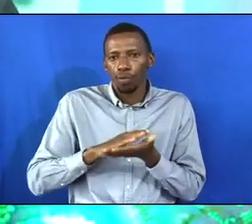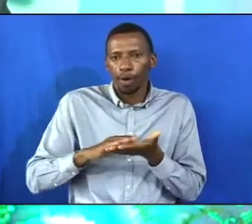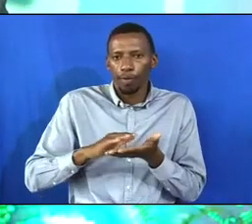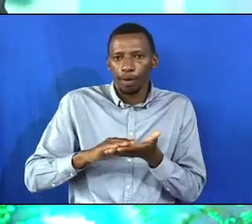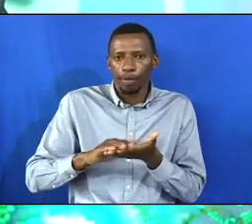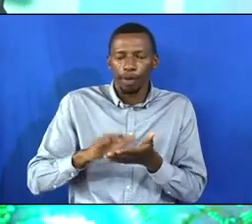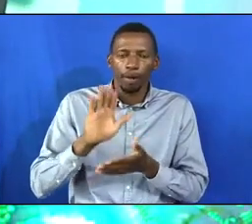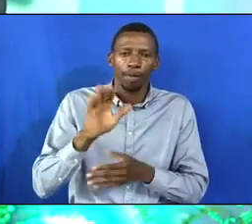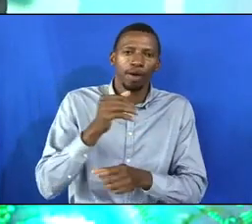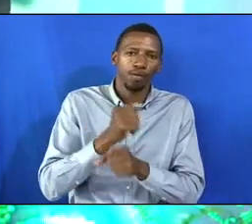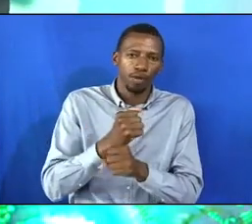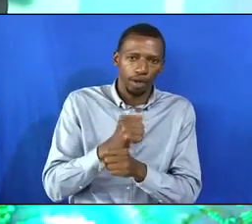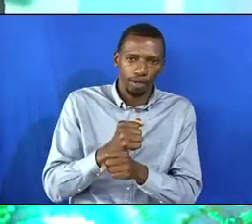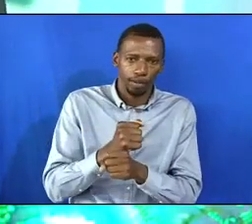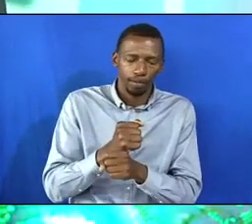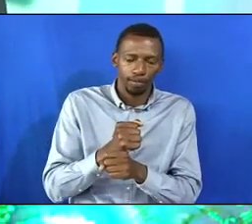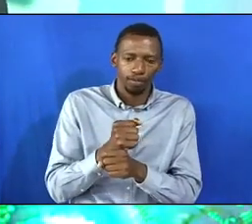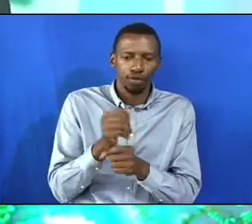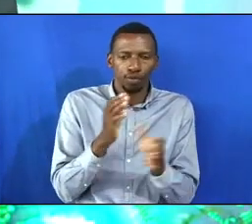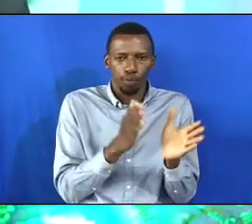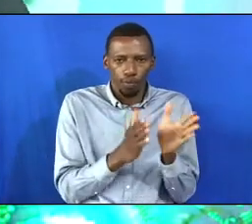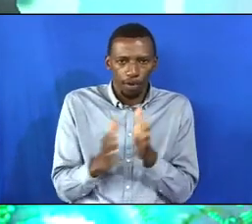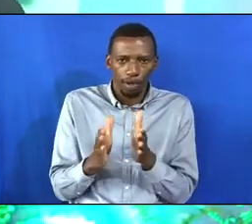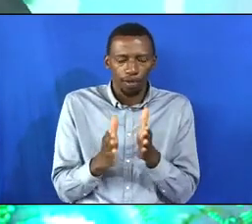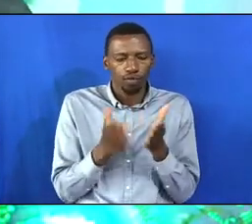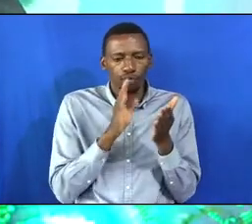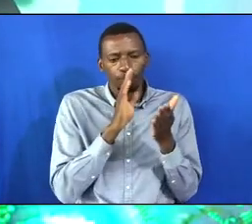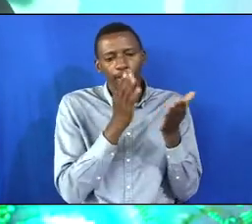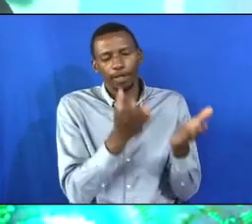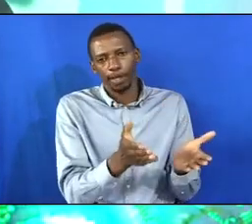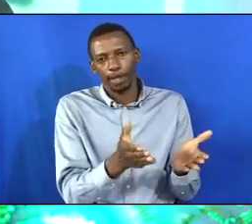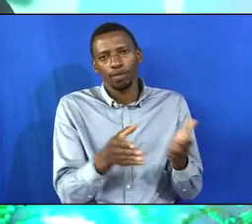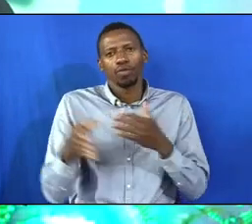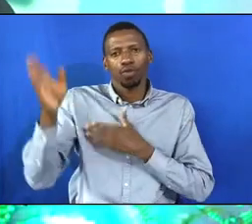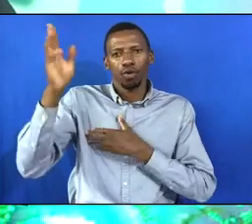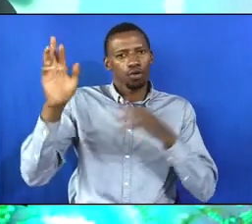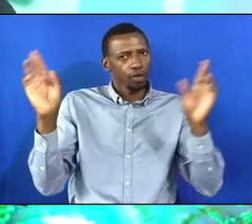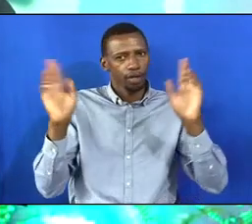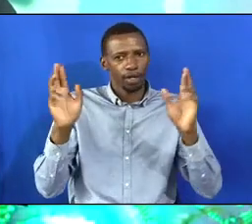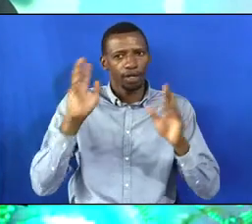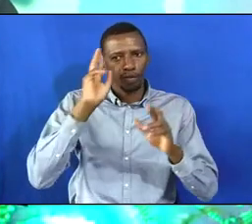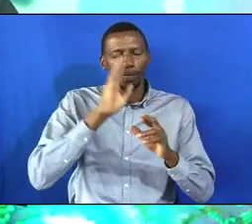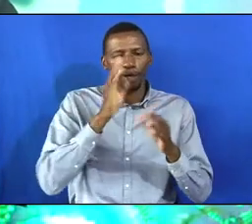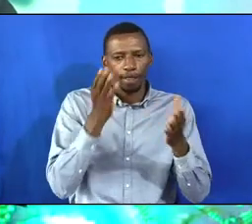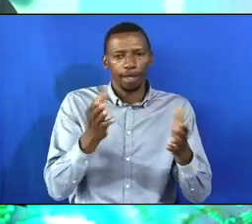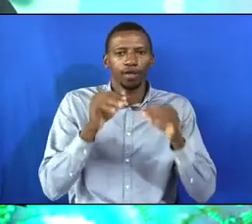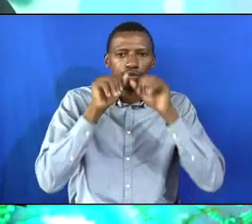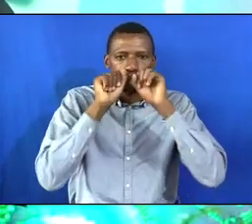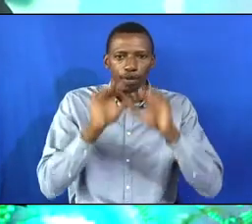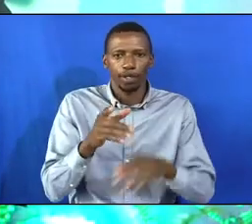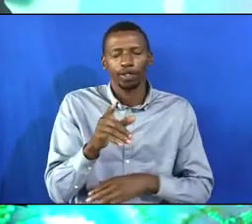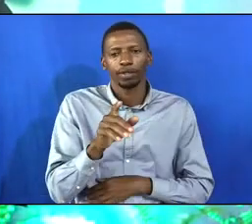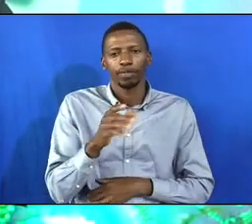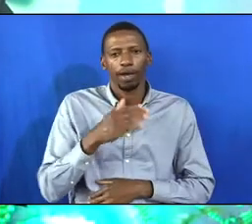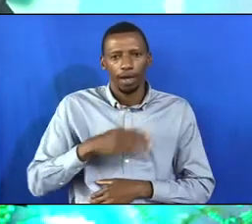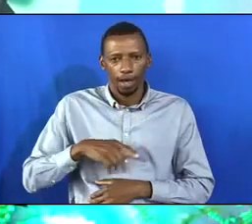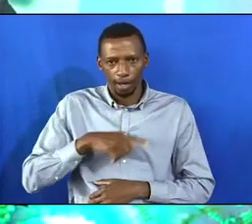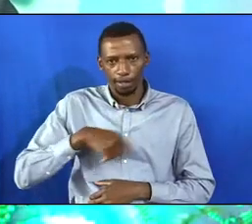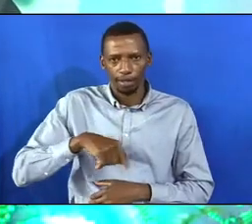organizing yourselves so that you'll be there and the Lord will be there to bless us. If you interrupt your